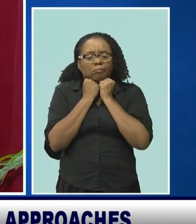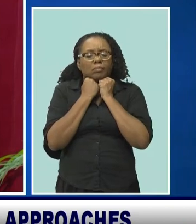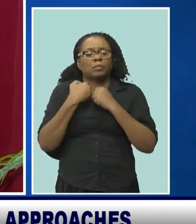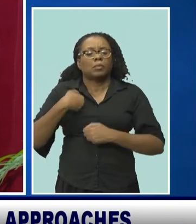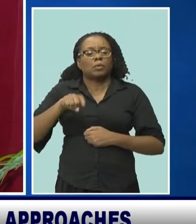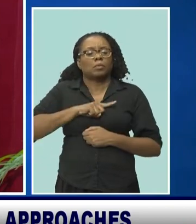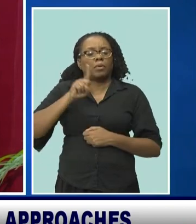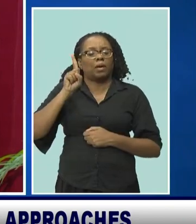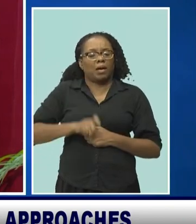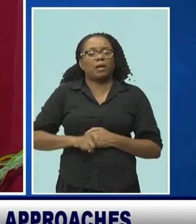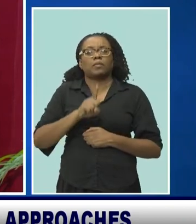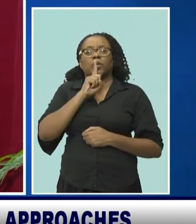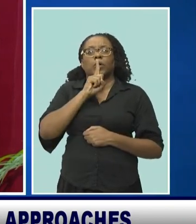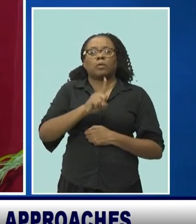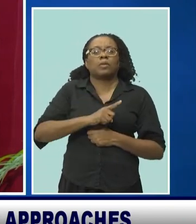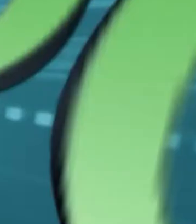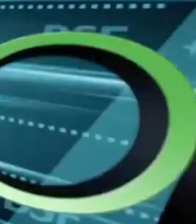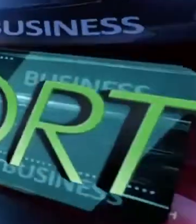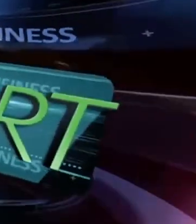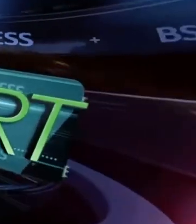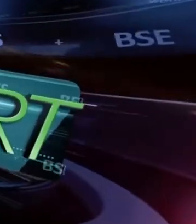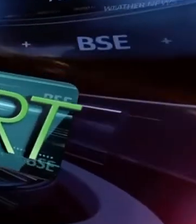things that we have to go back to doing.